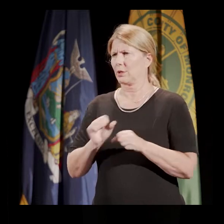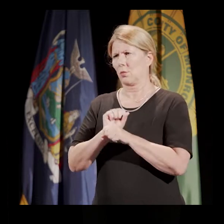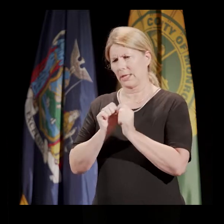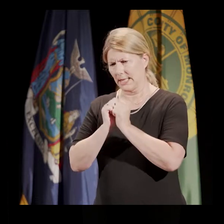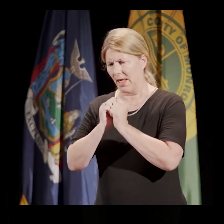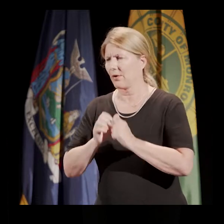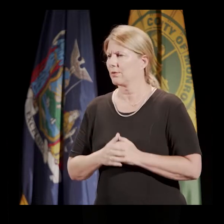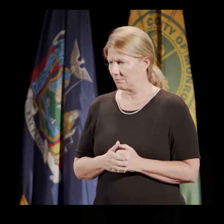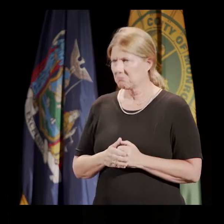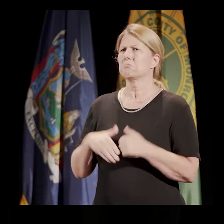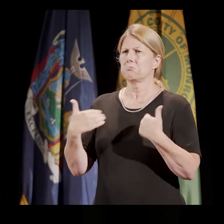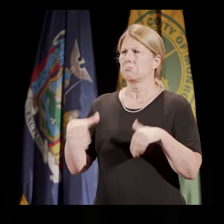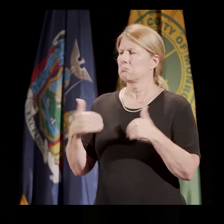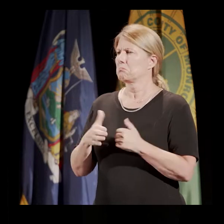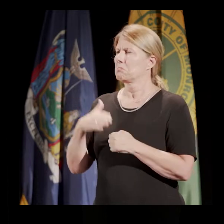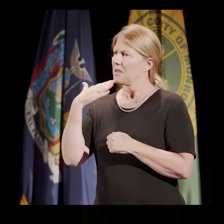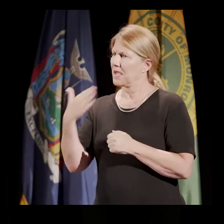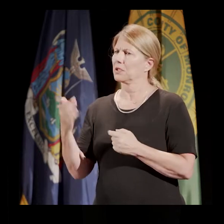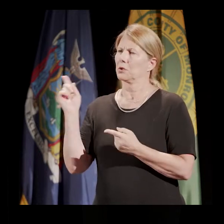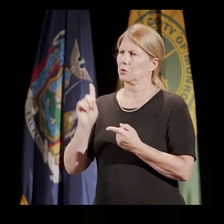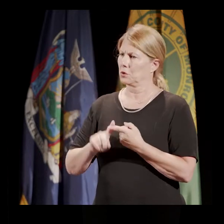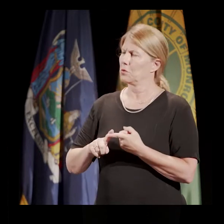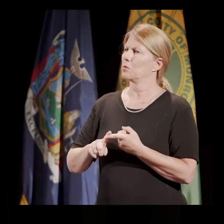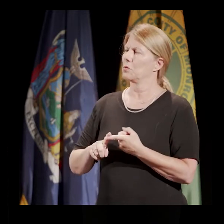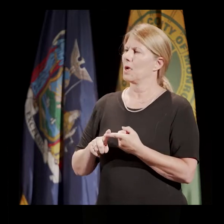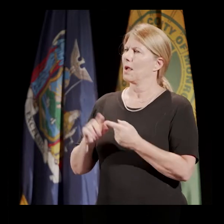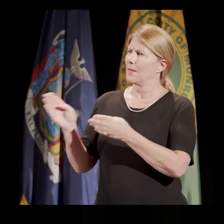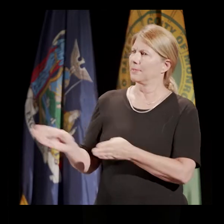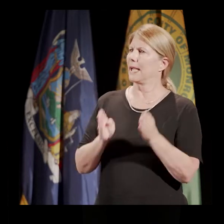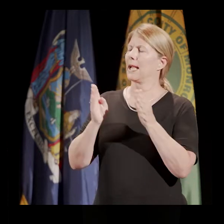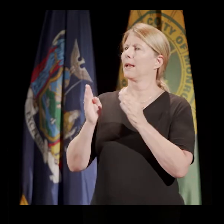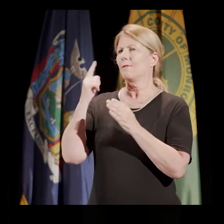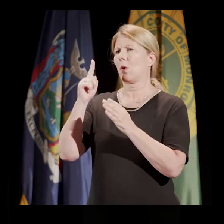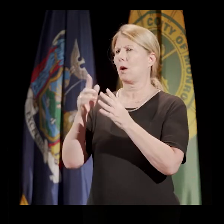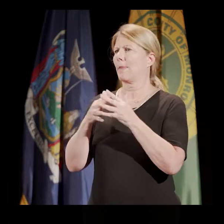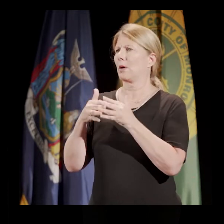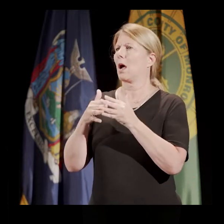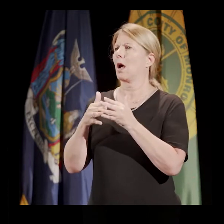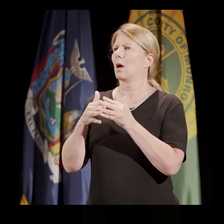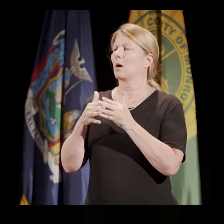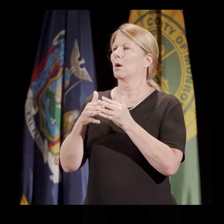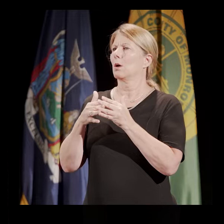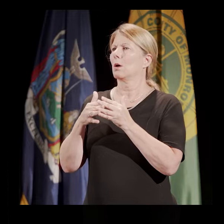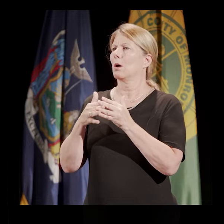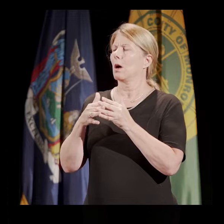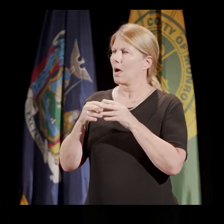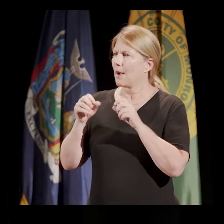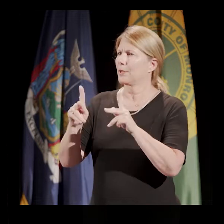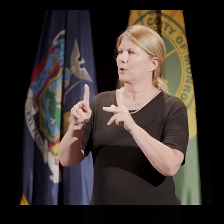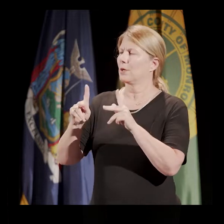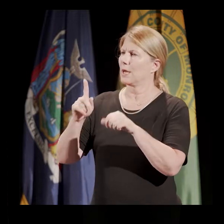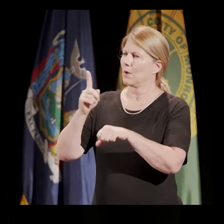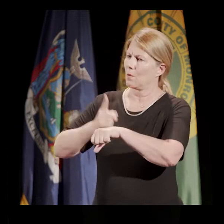And thanks to the American Rescue Plan, we have a once-in-a-lifetime opportunity in the form of hundreds